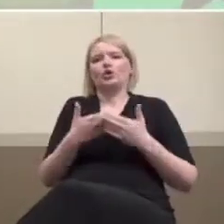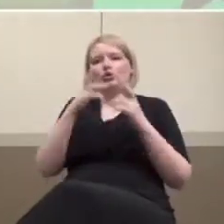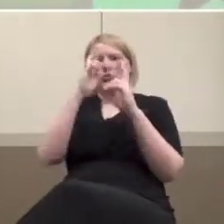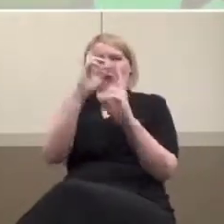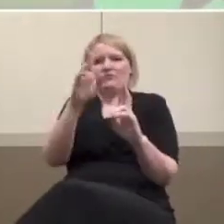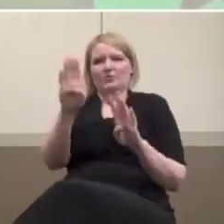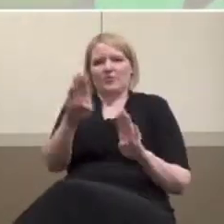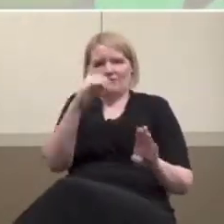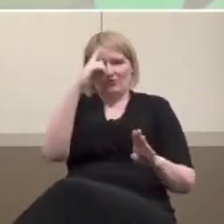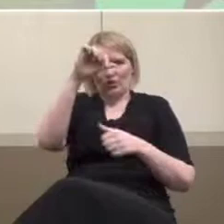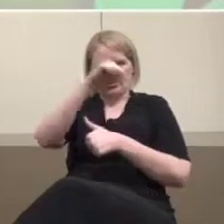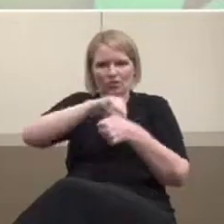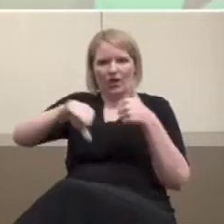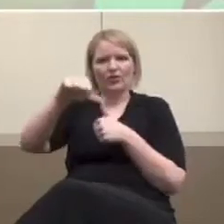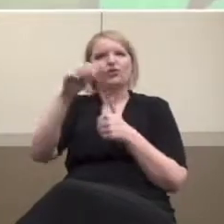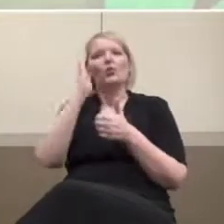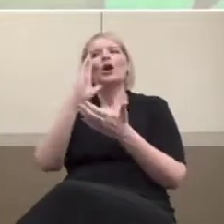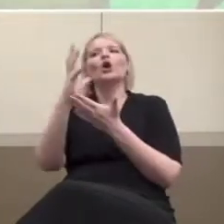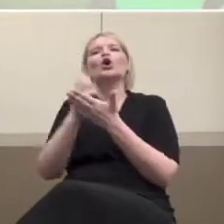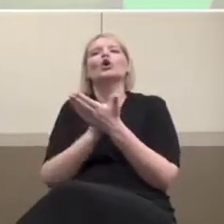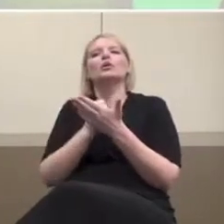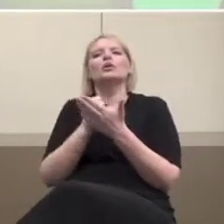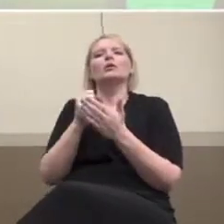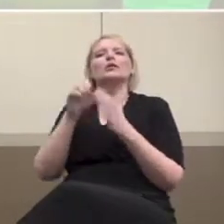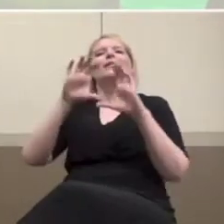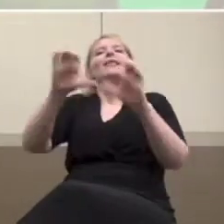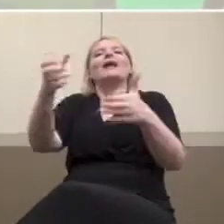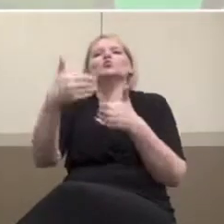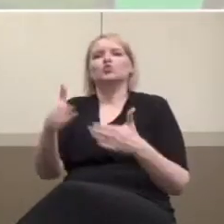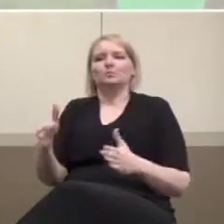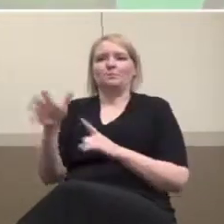to each other. Then they would earn a classroom paw.